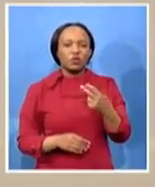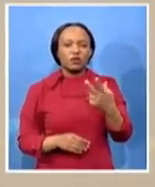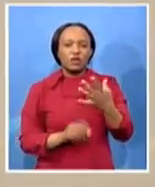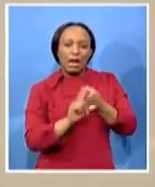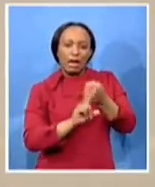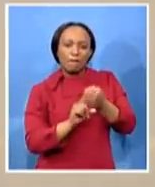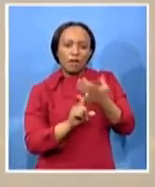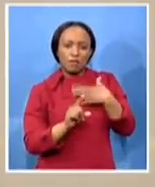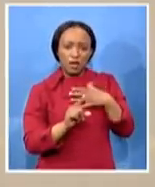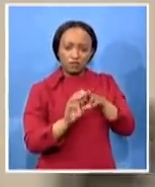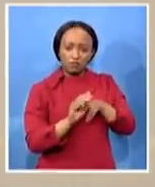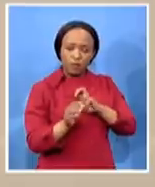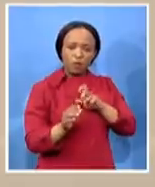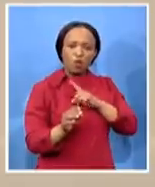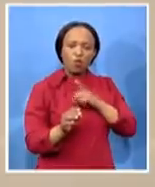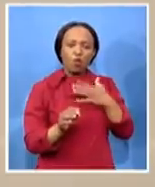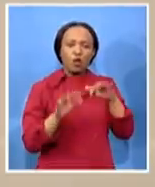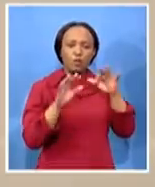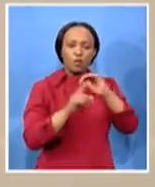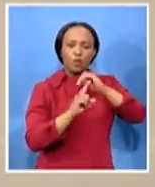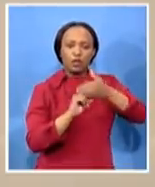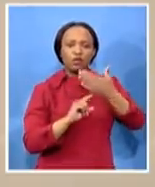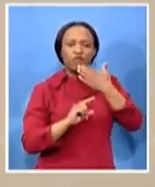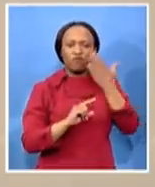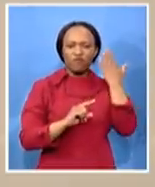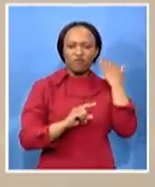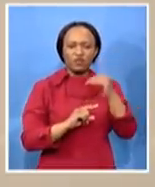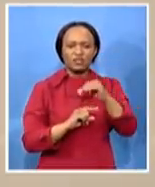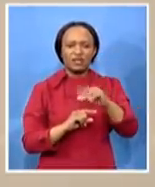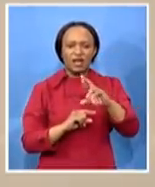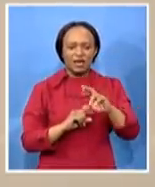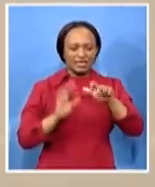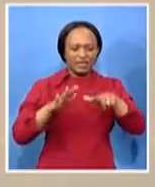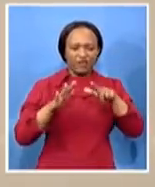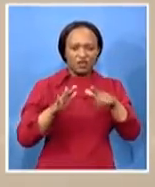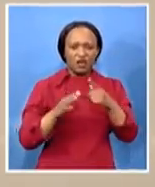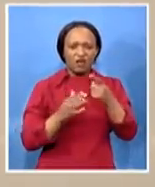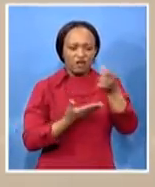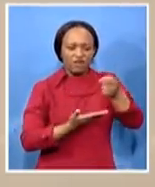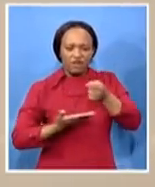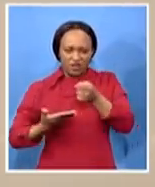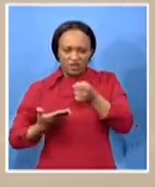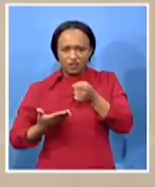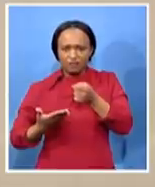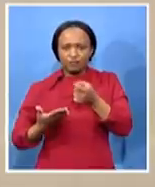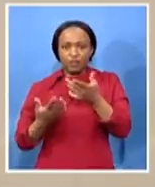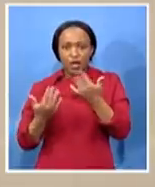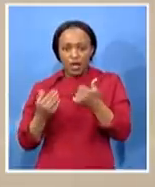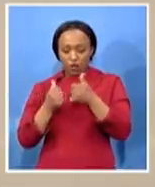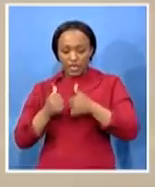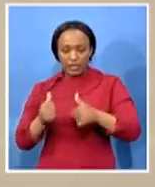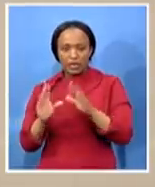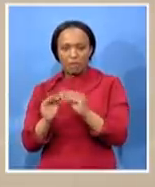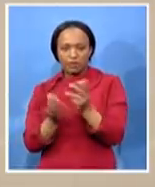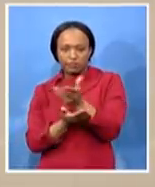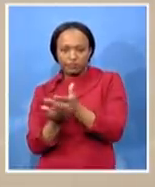over the sealing of the CR17 funds? Well, the NEC is sitting now. They should be able to guide us in terms of the outcome, because we